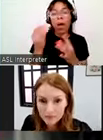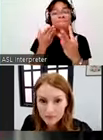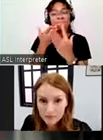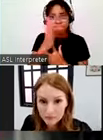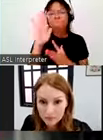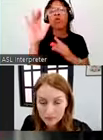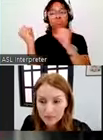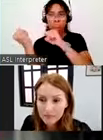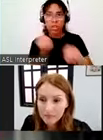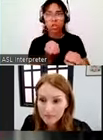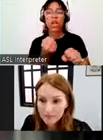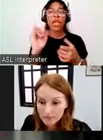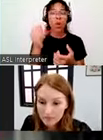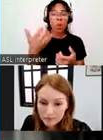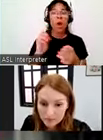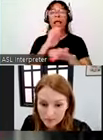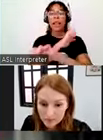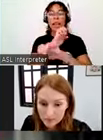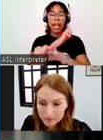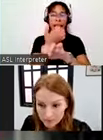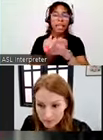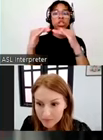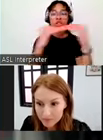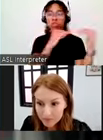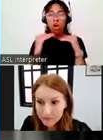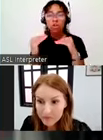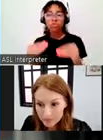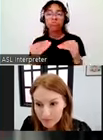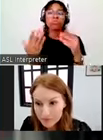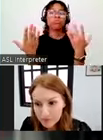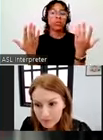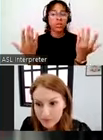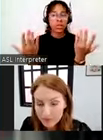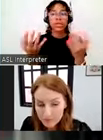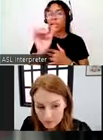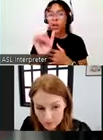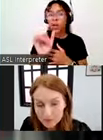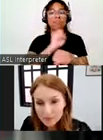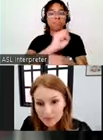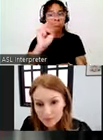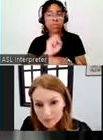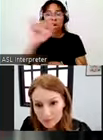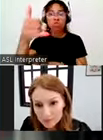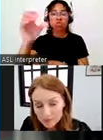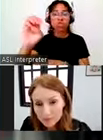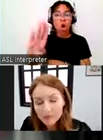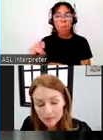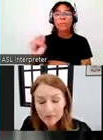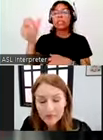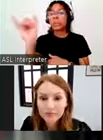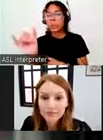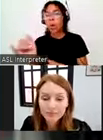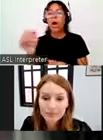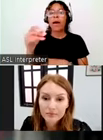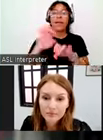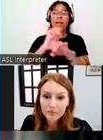on energy justice, on distribution of benefits from this future grid, on jobs and the economy, on rates.